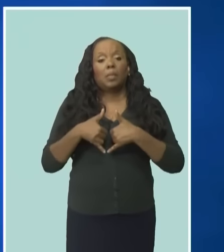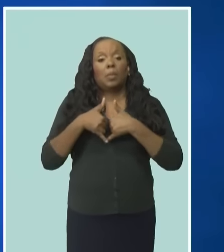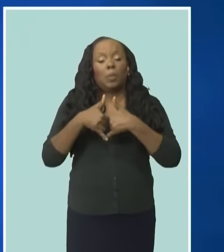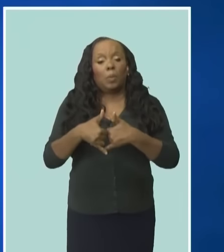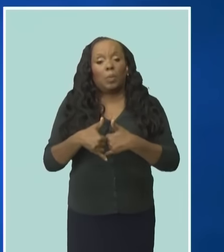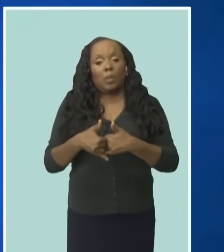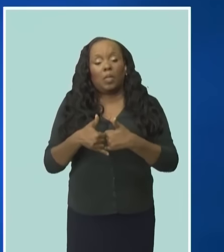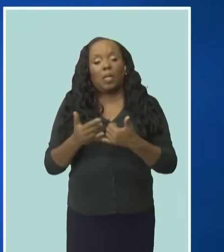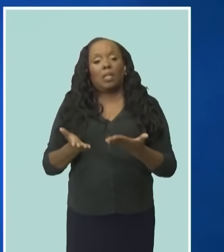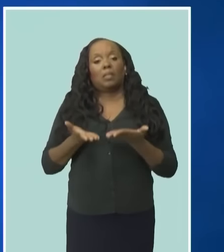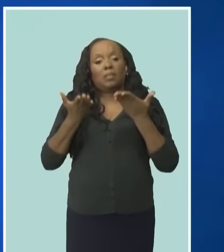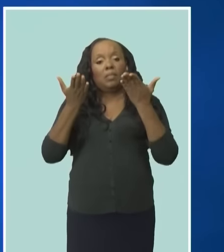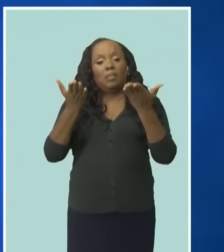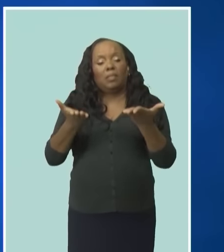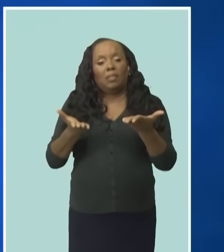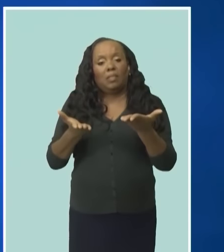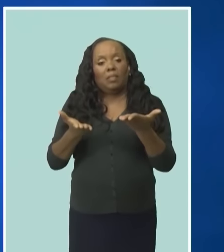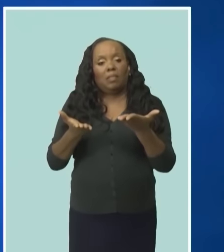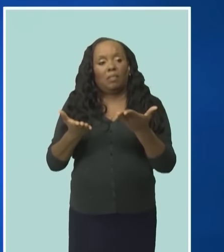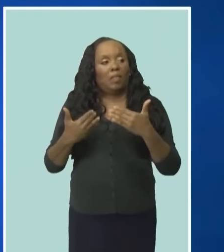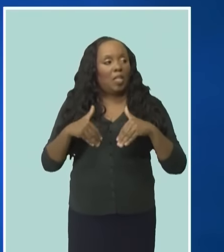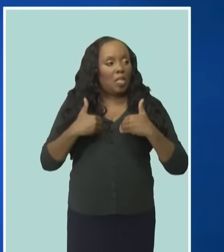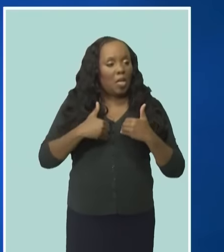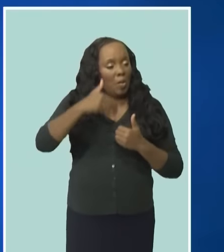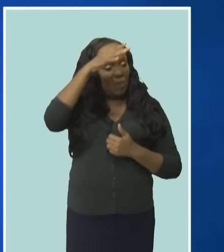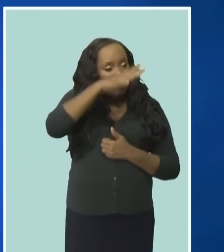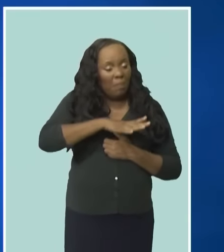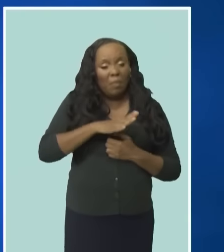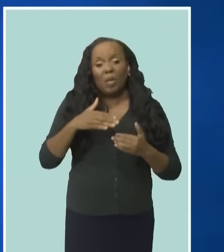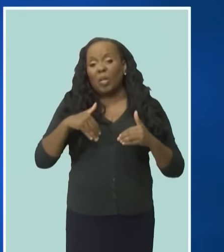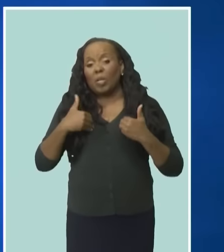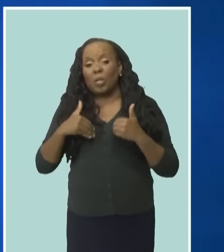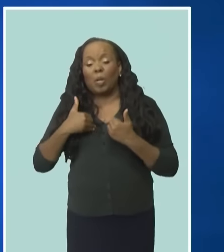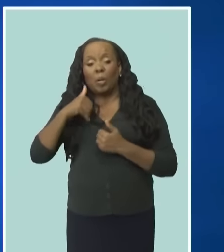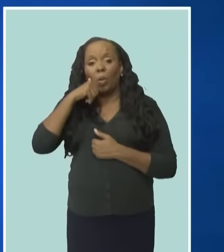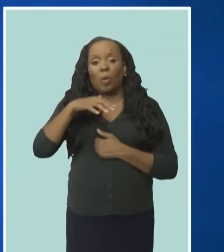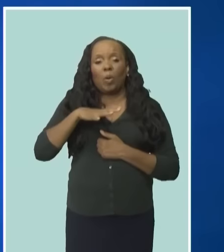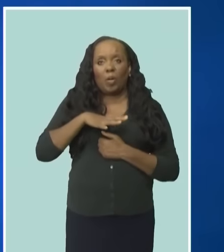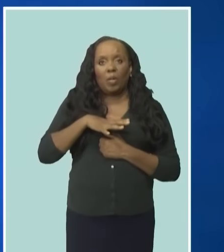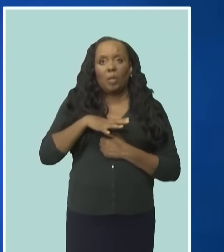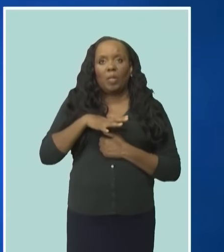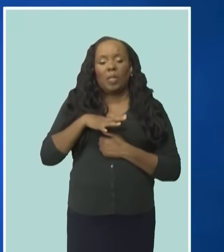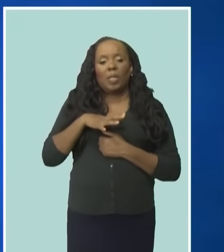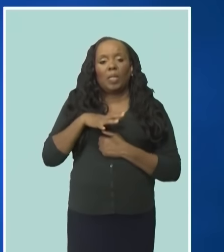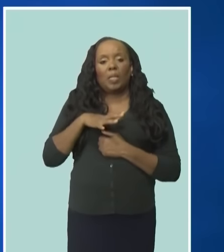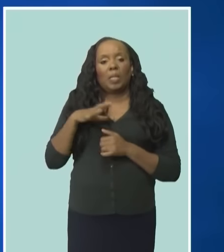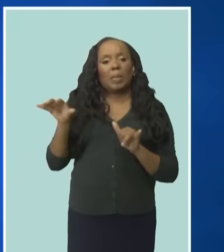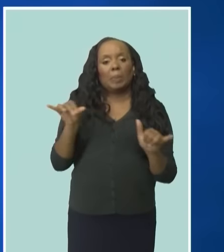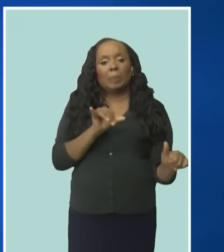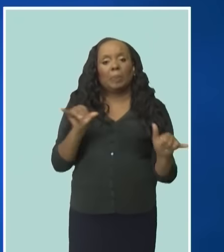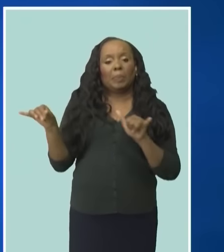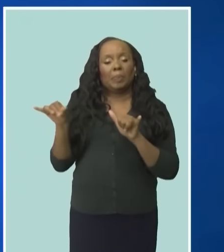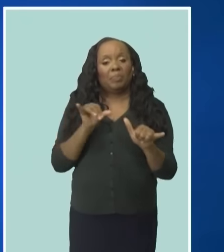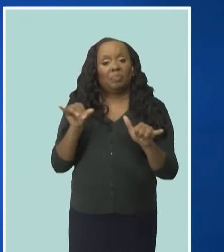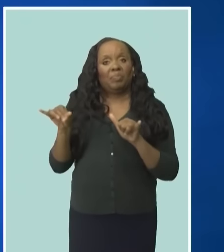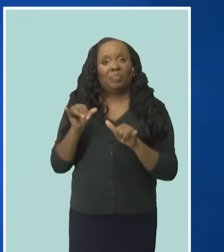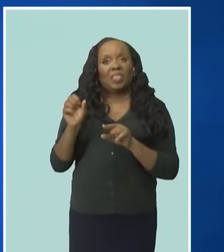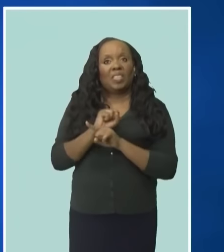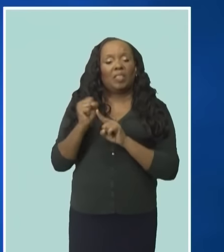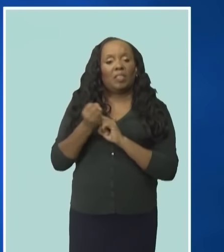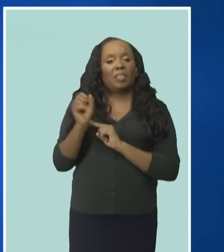and women across Barbados who are in the same situation as my